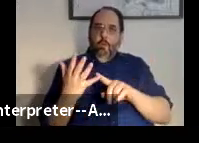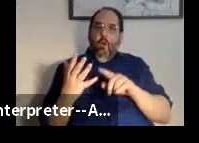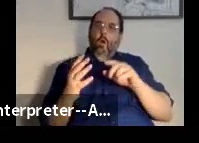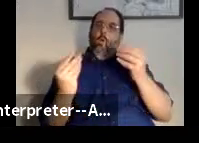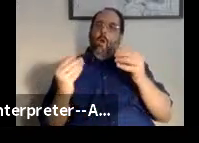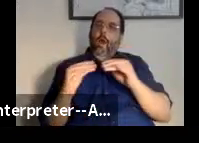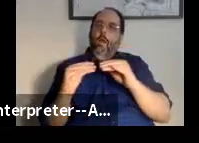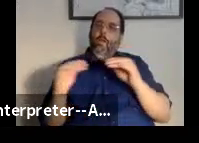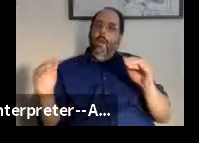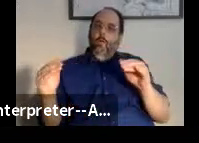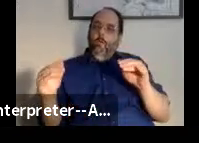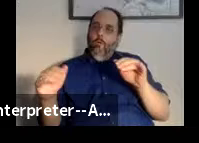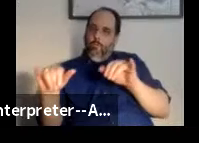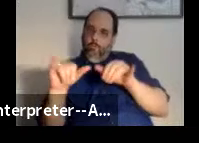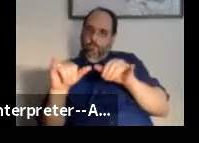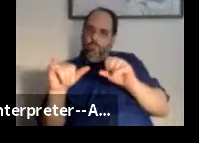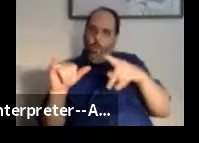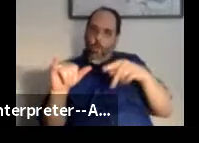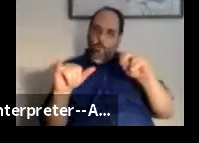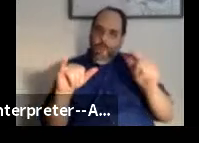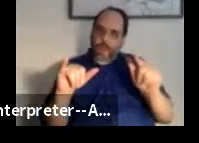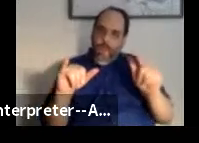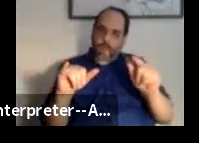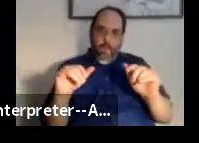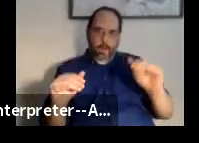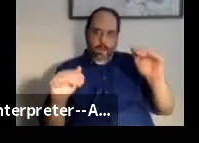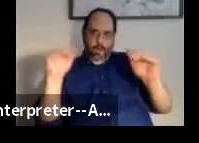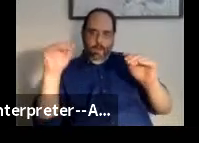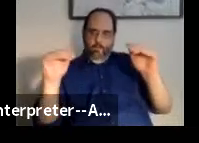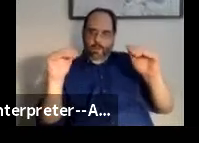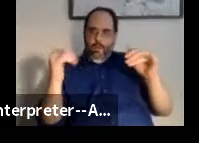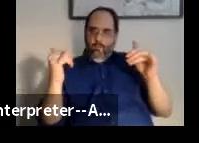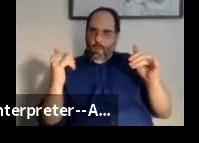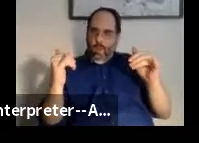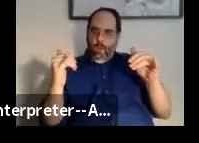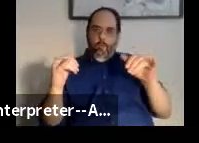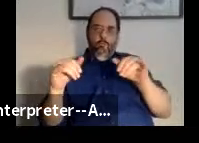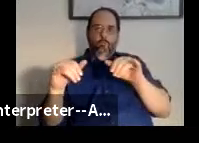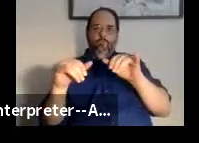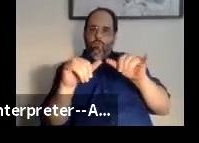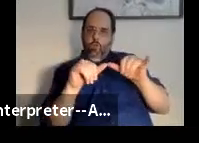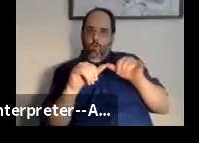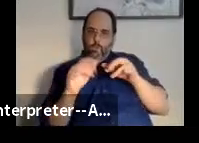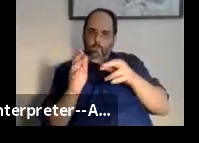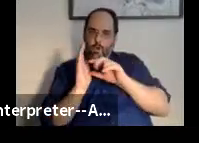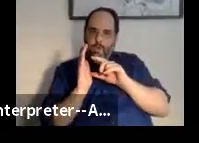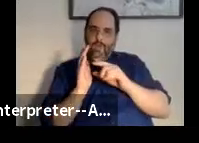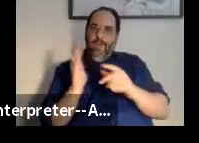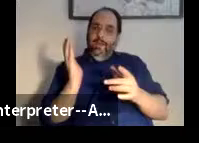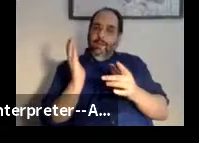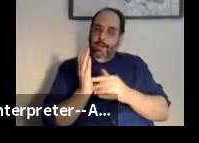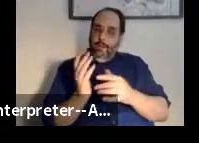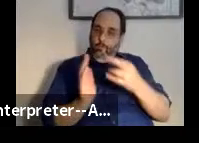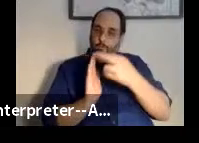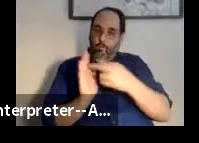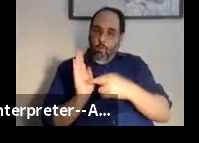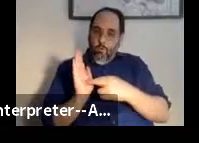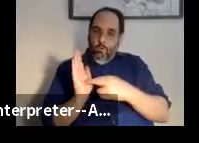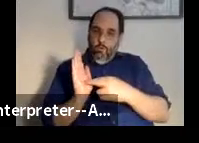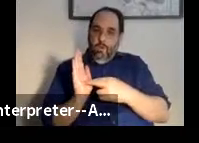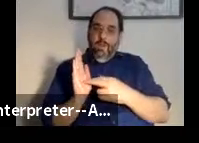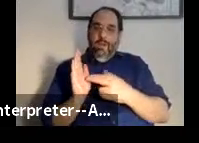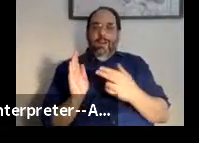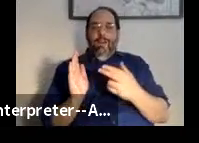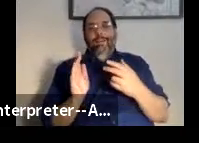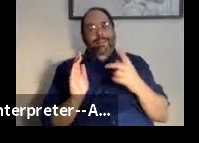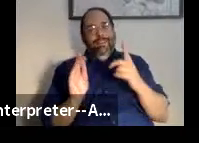level scoping requirements, elevated play component scoping requirements, the technical provisions. We couldn't get out of